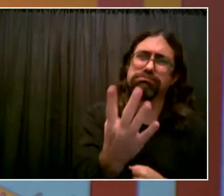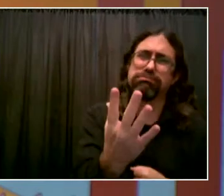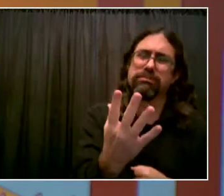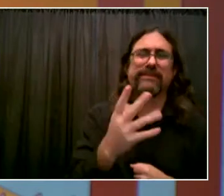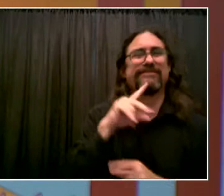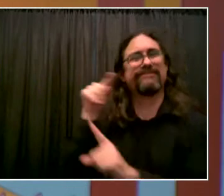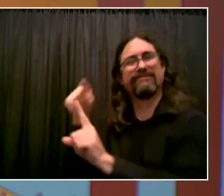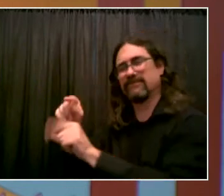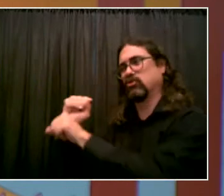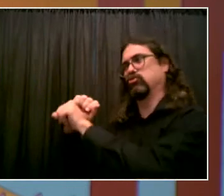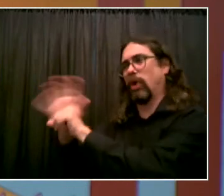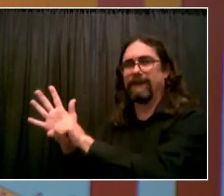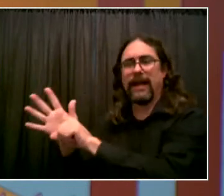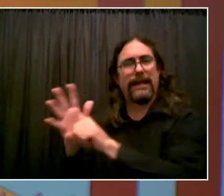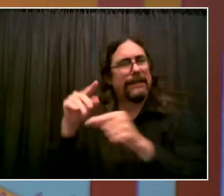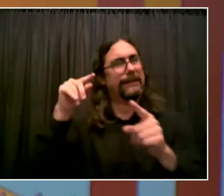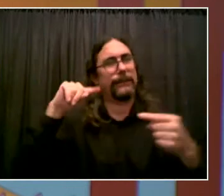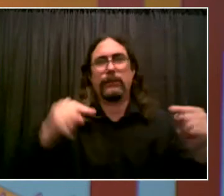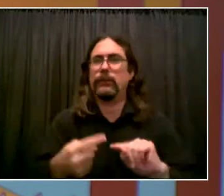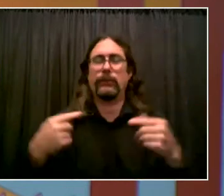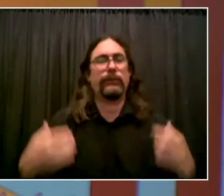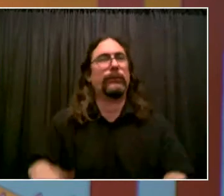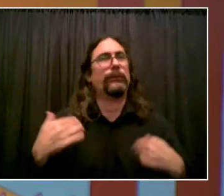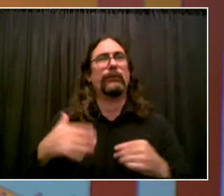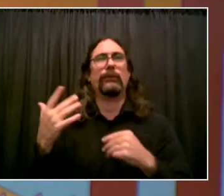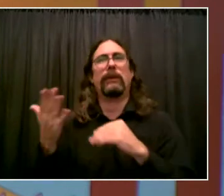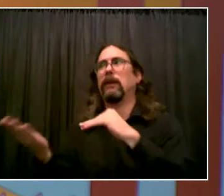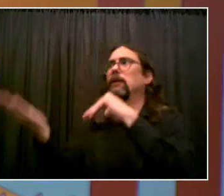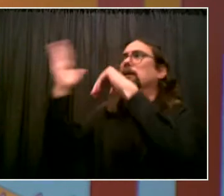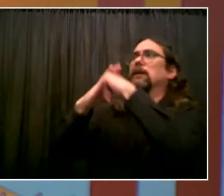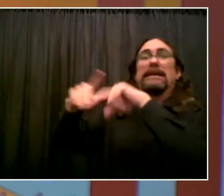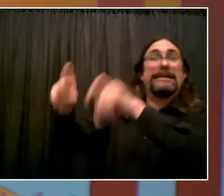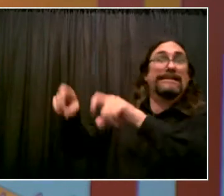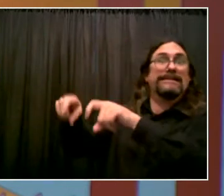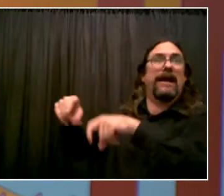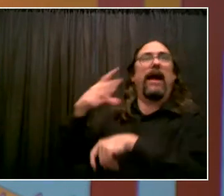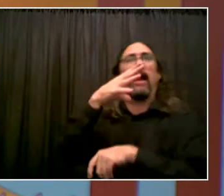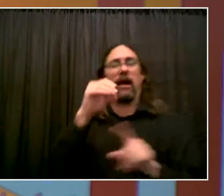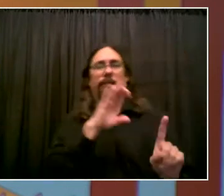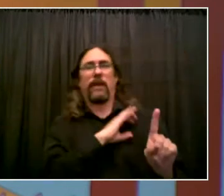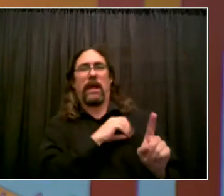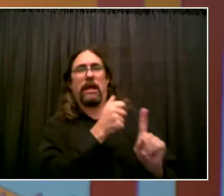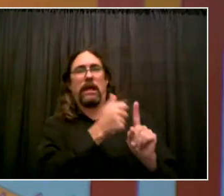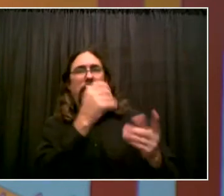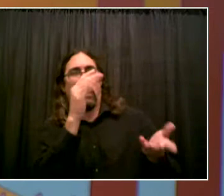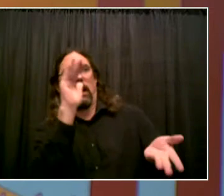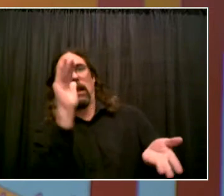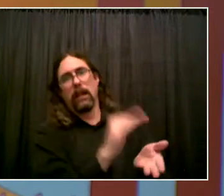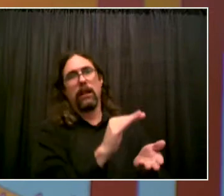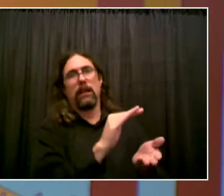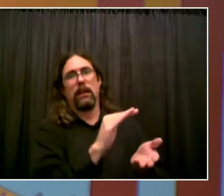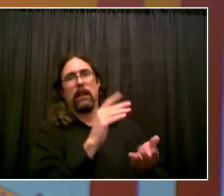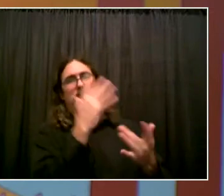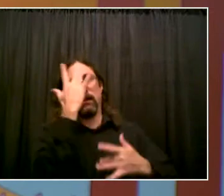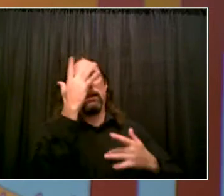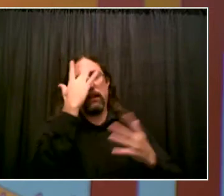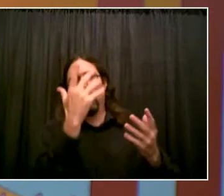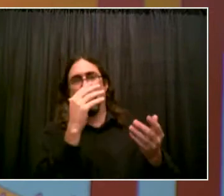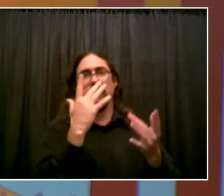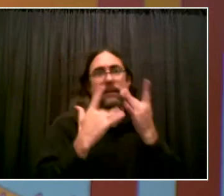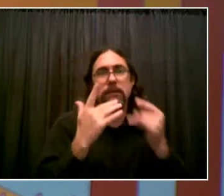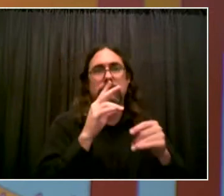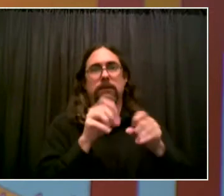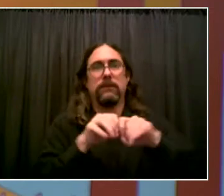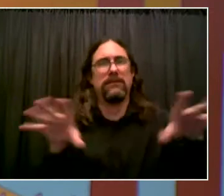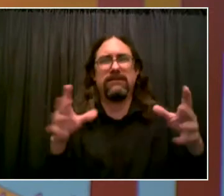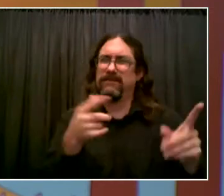Thanks. Now back to schools. I'm wondering if the unvaccinated teacher rate has changed much